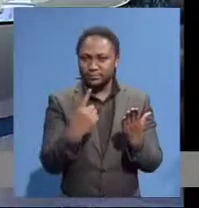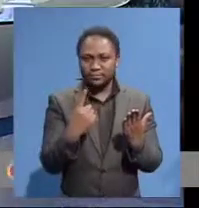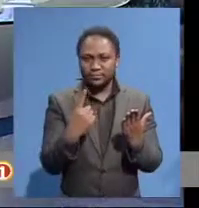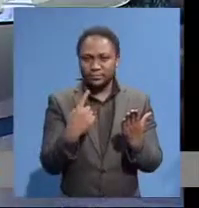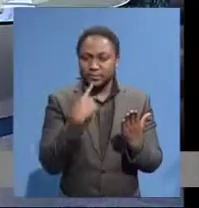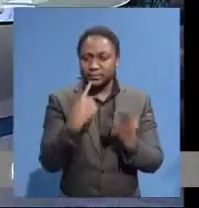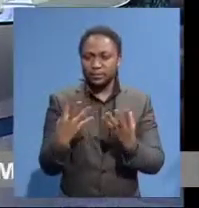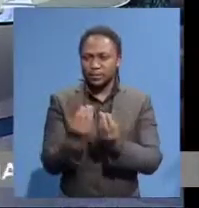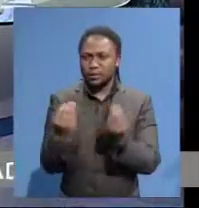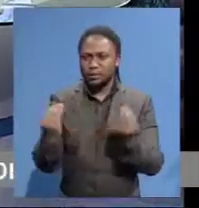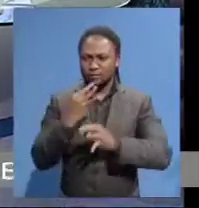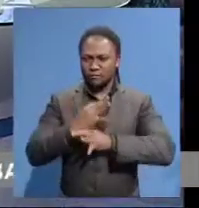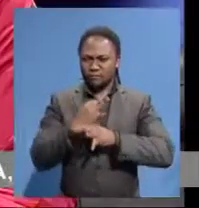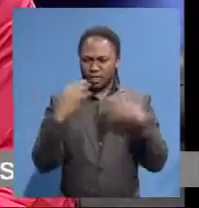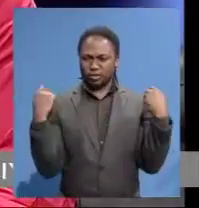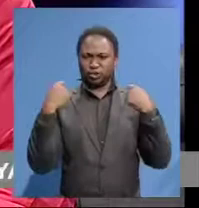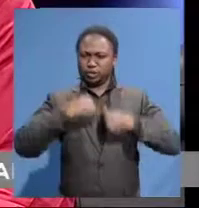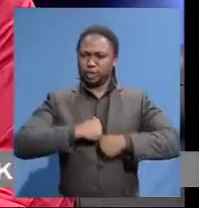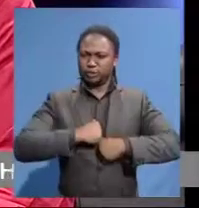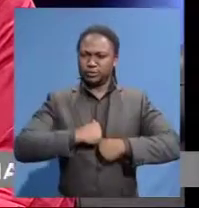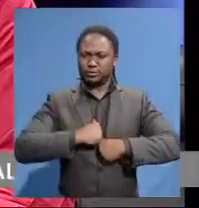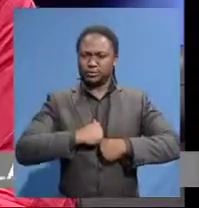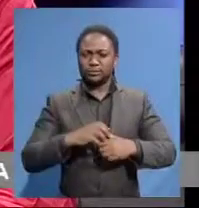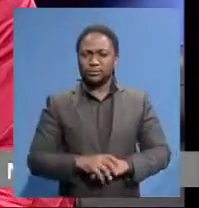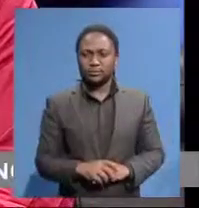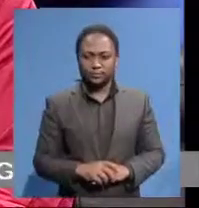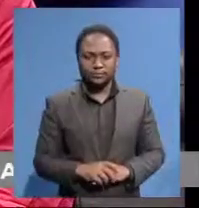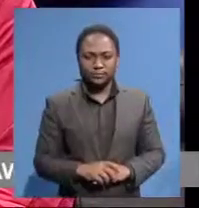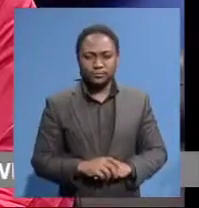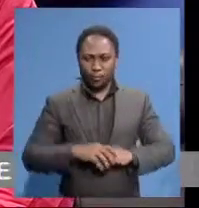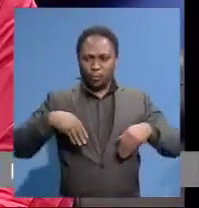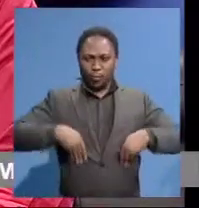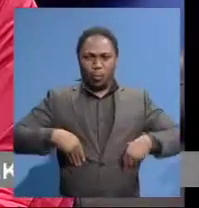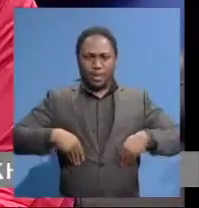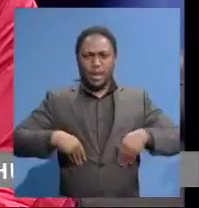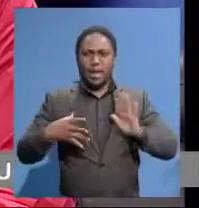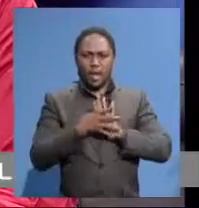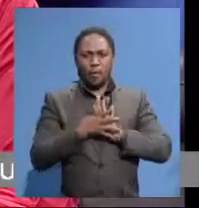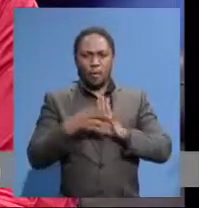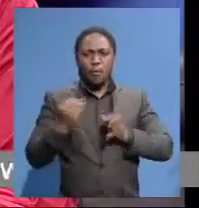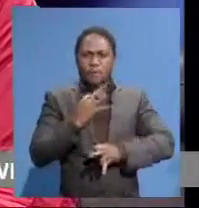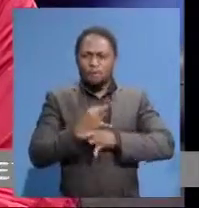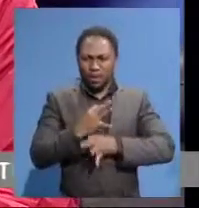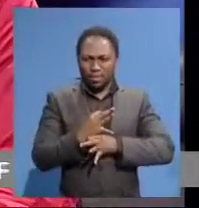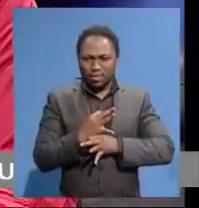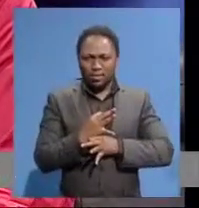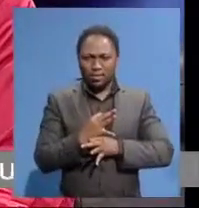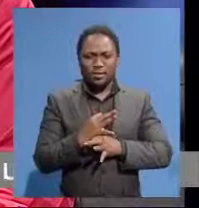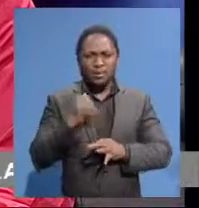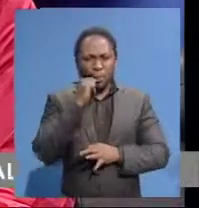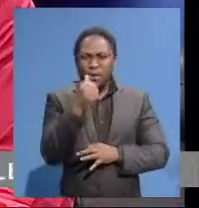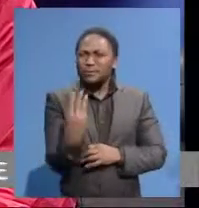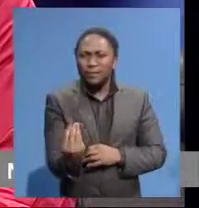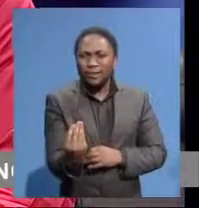shirts and jackets were tucked in. That is not correct. And he used to tell us that, children are